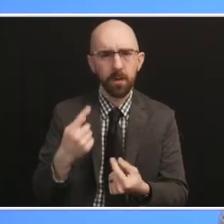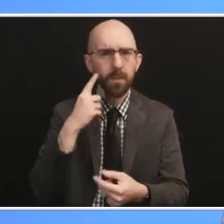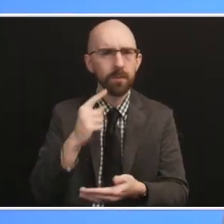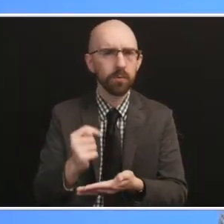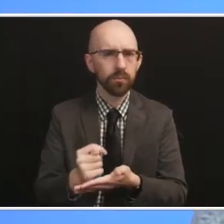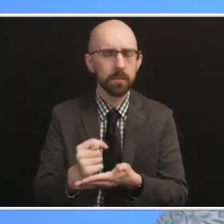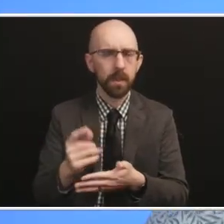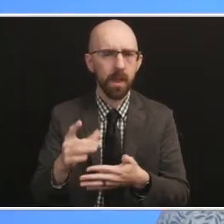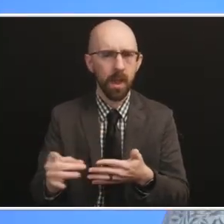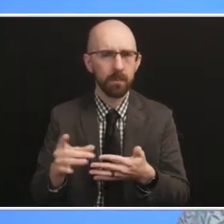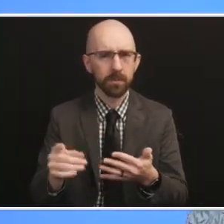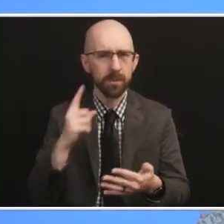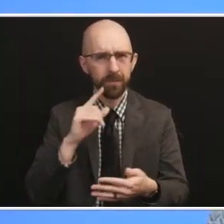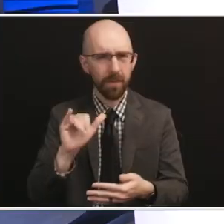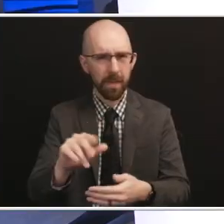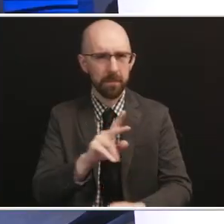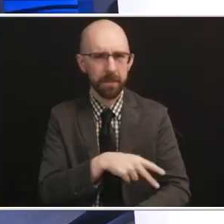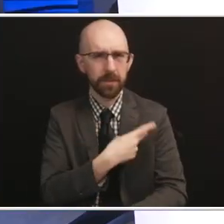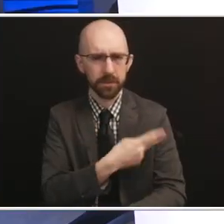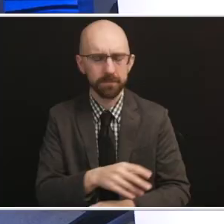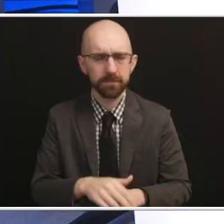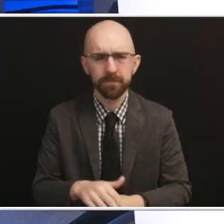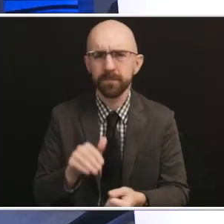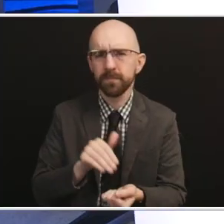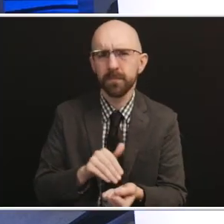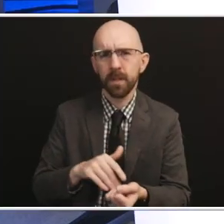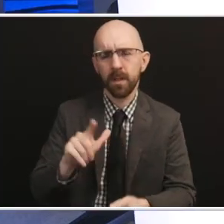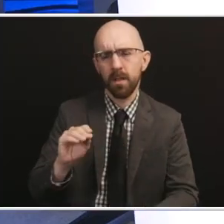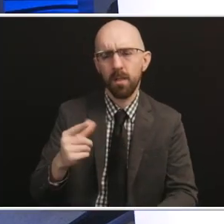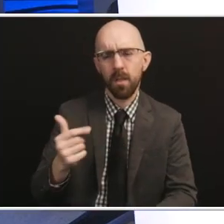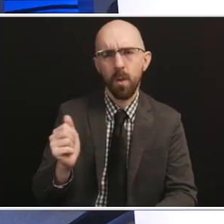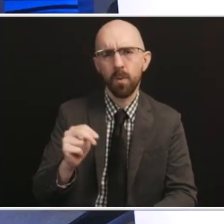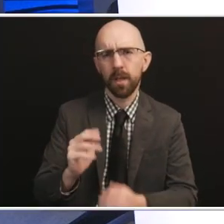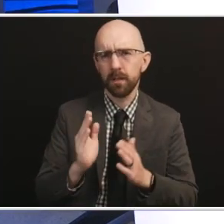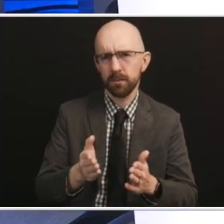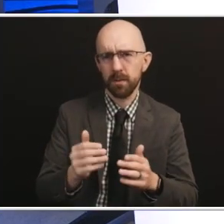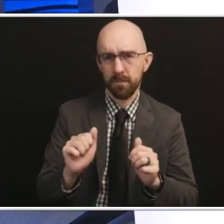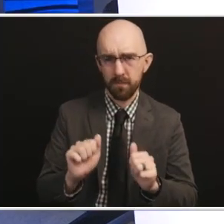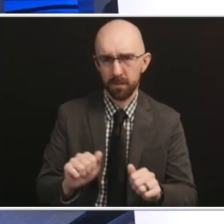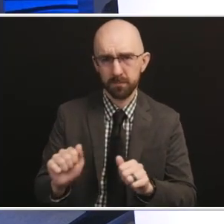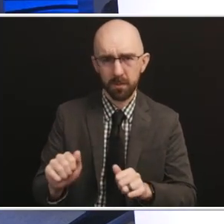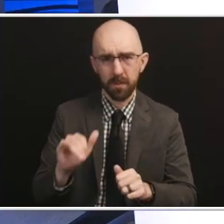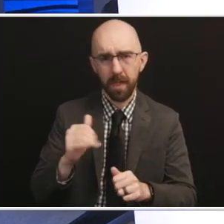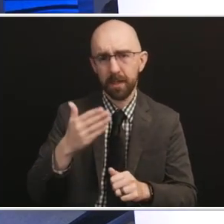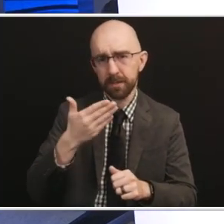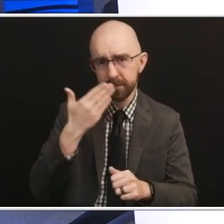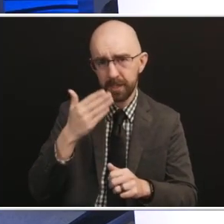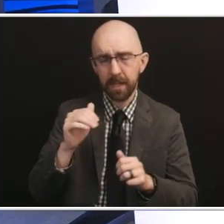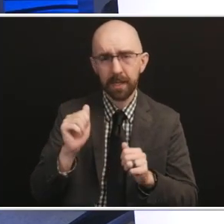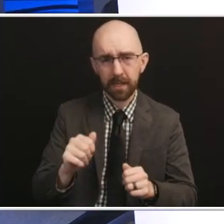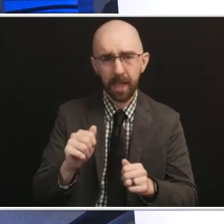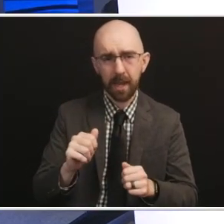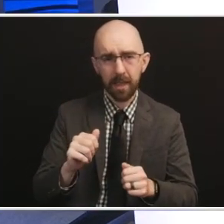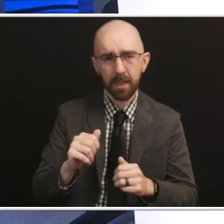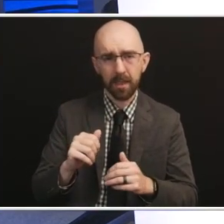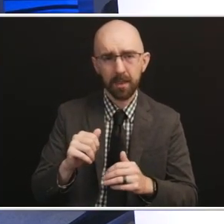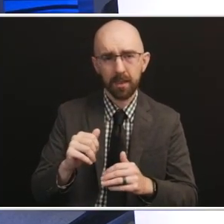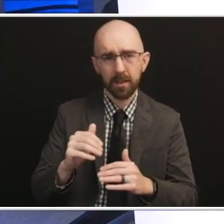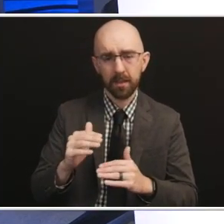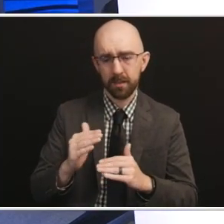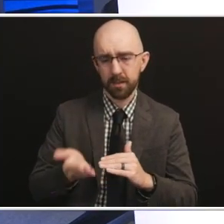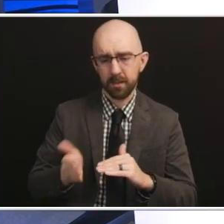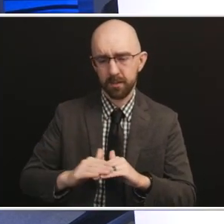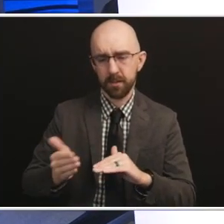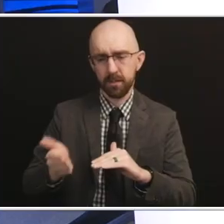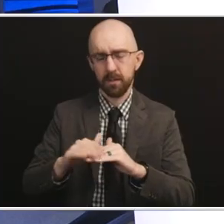for the patient. Dr. Logan, is it possible that a scent can be cumulative and then that winds up causing